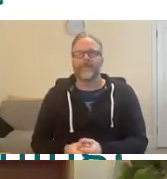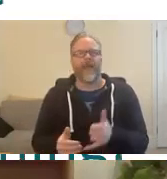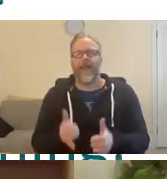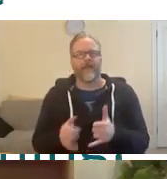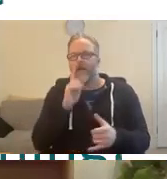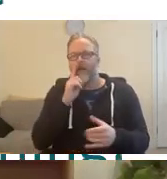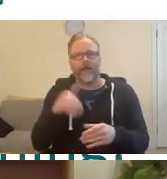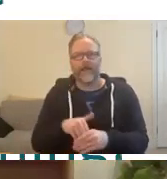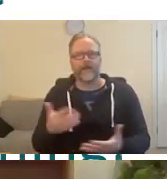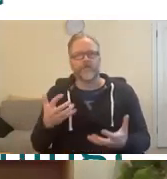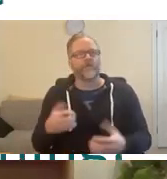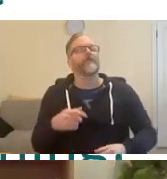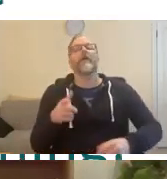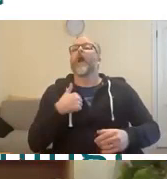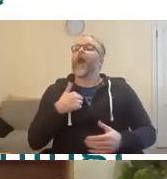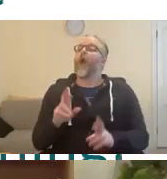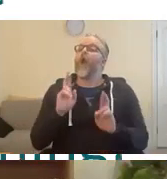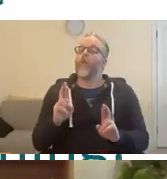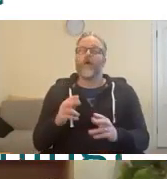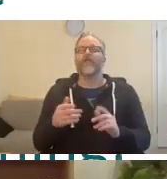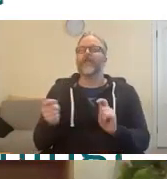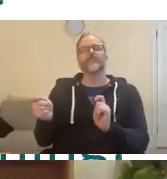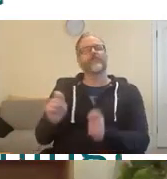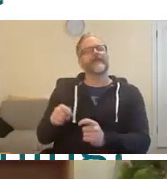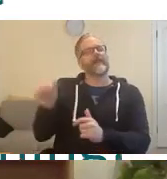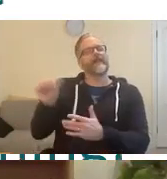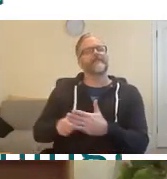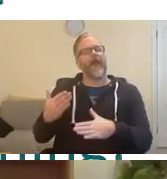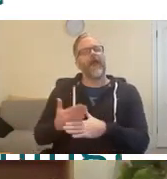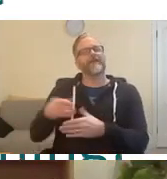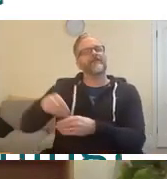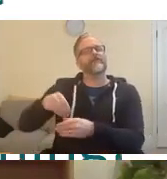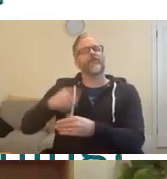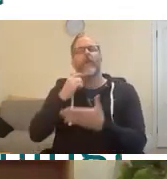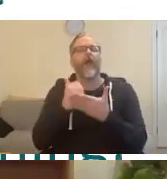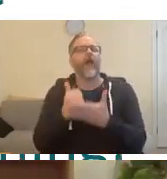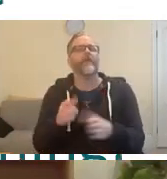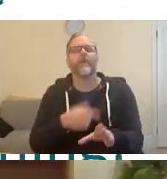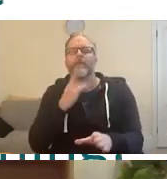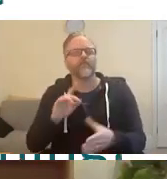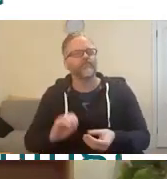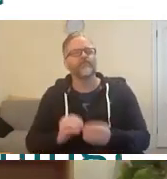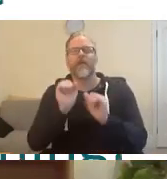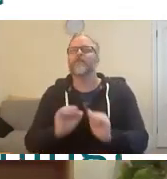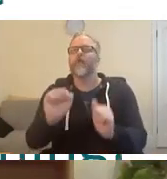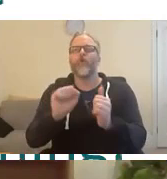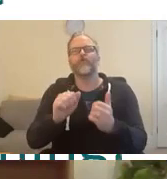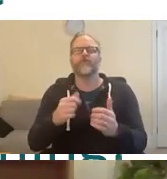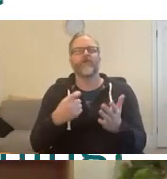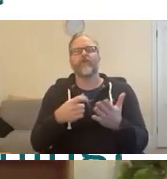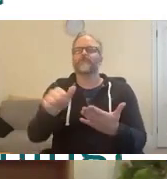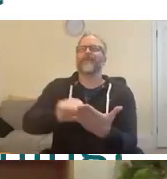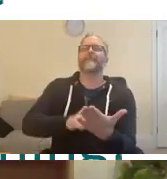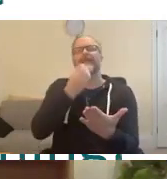Ultimately, our hope is that the revised list of active ingredients will help young people to build their own recipes to